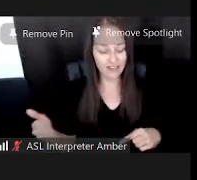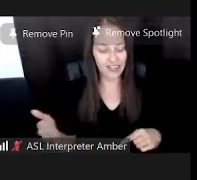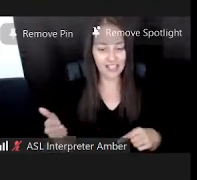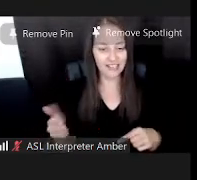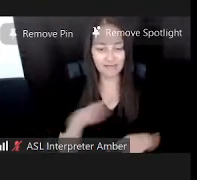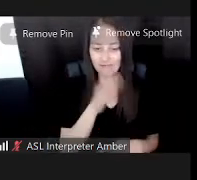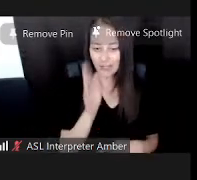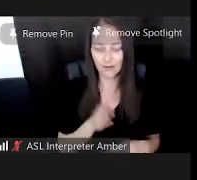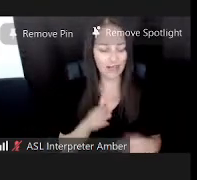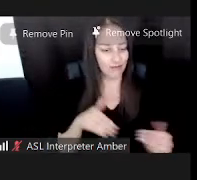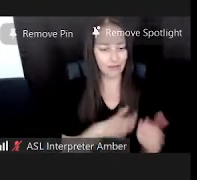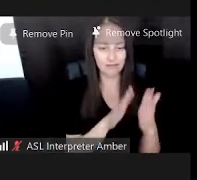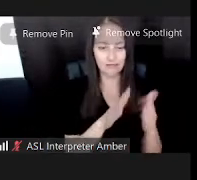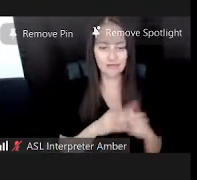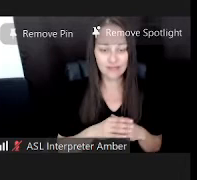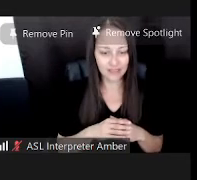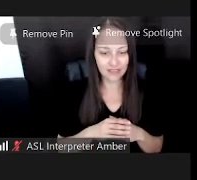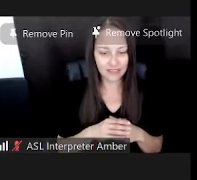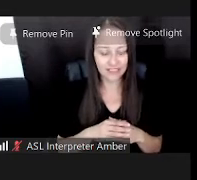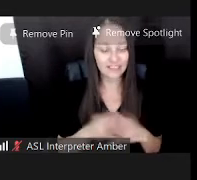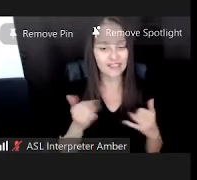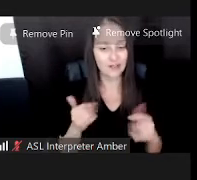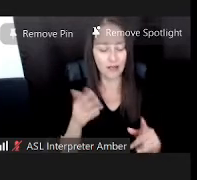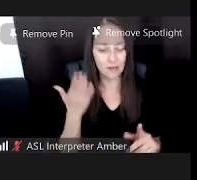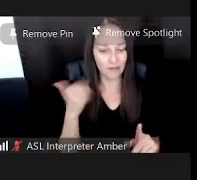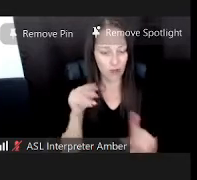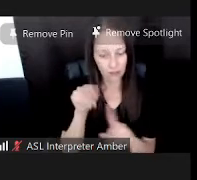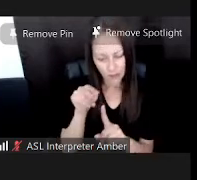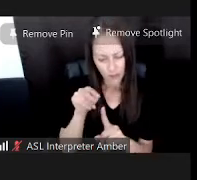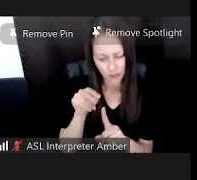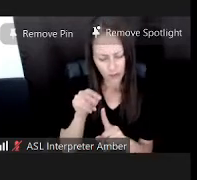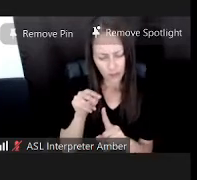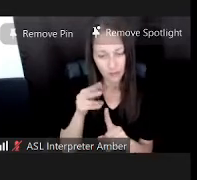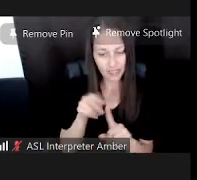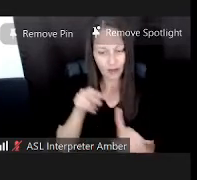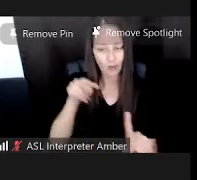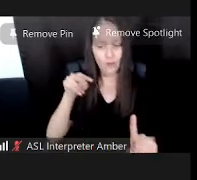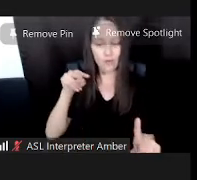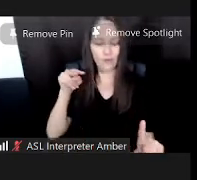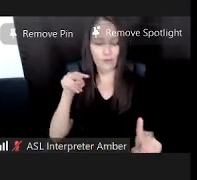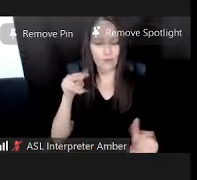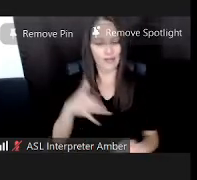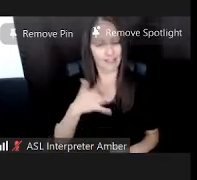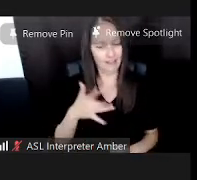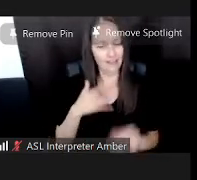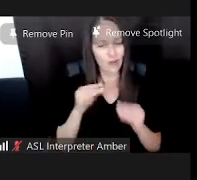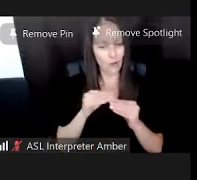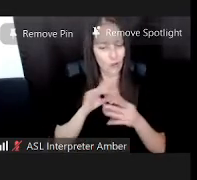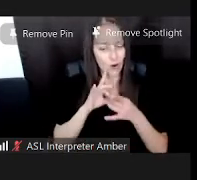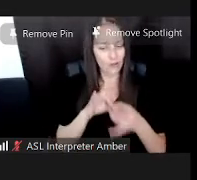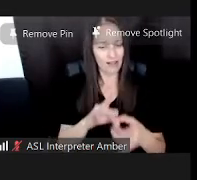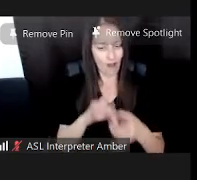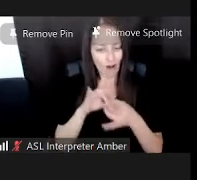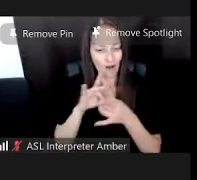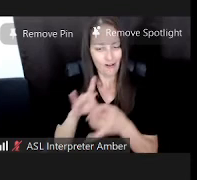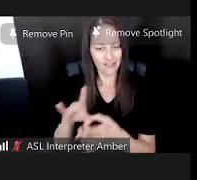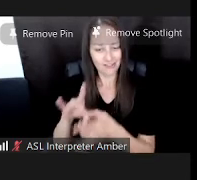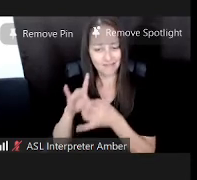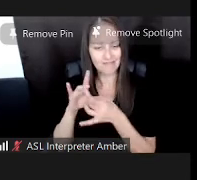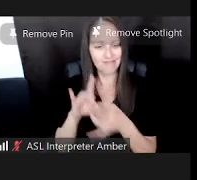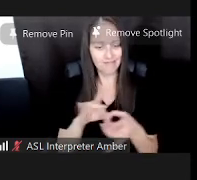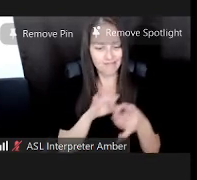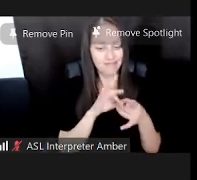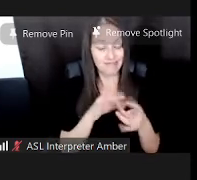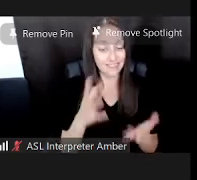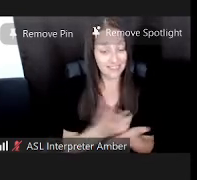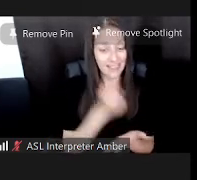accelerate us out into a 30,000 foot view of a different way of belonging. Yeah. And to resource that is the